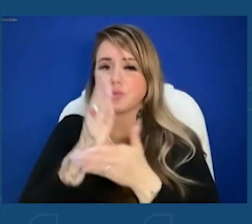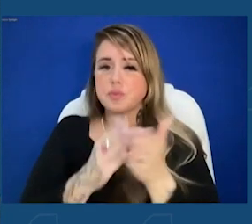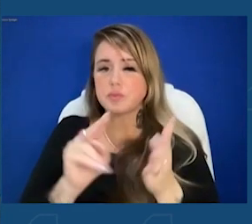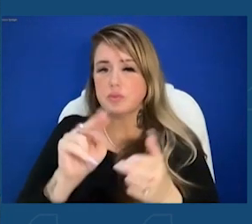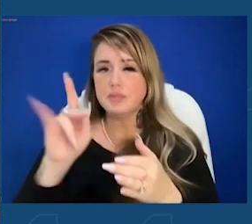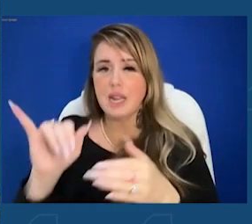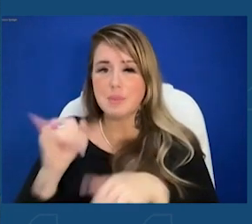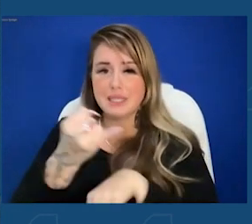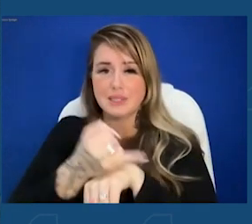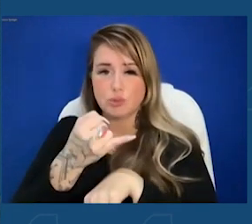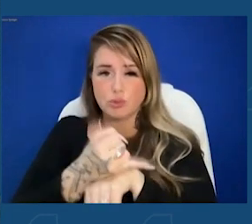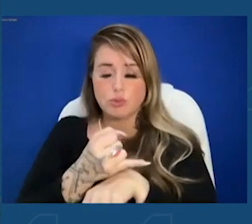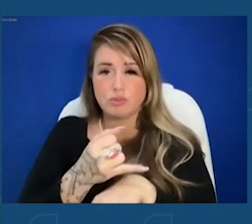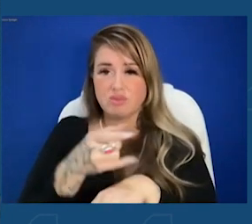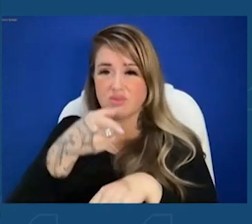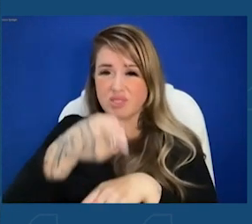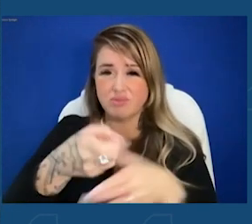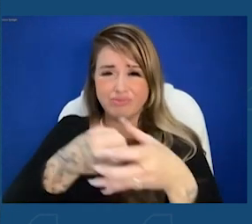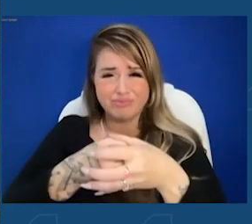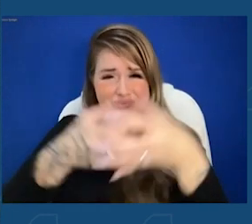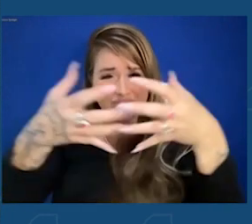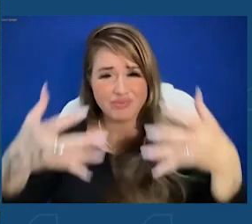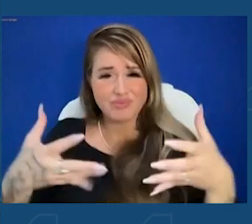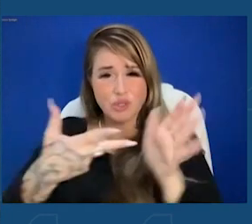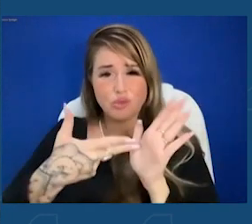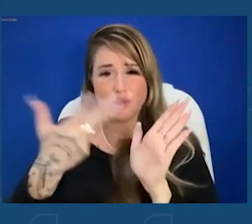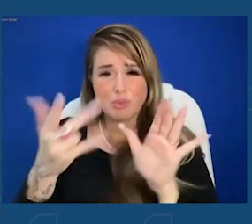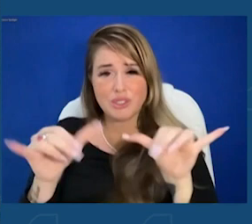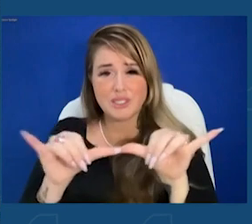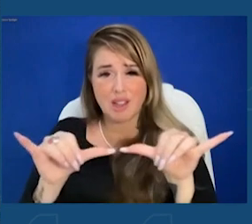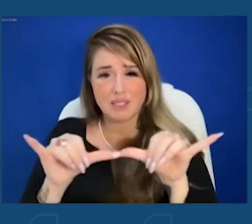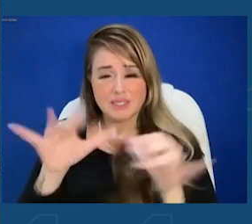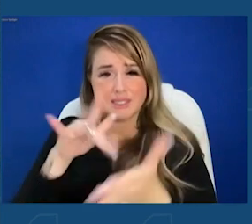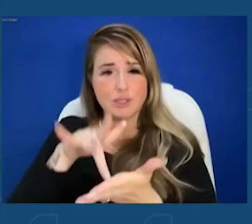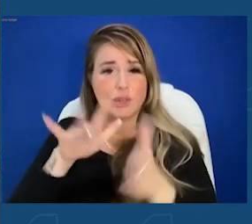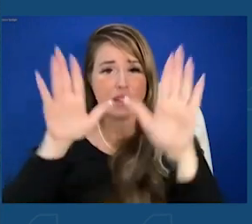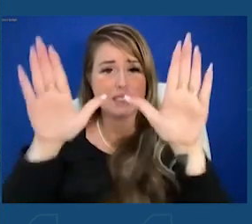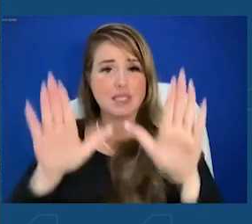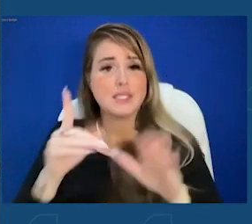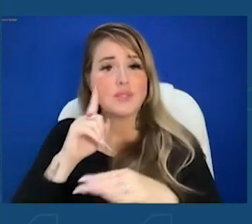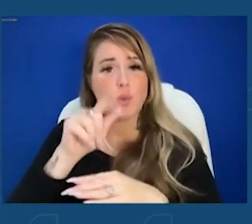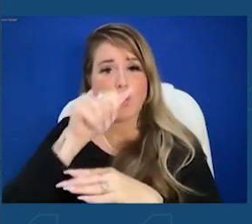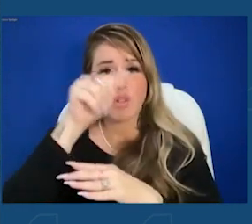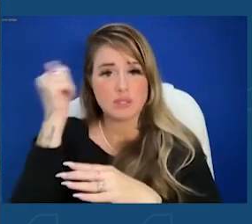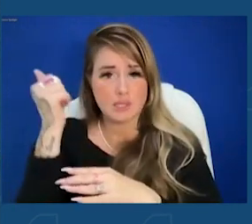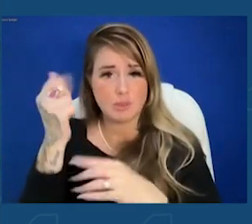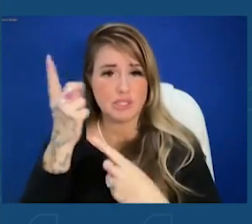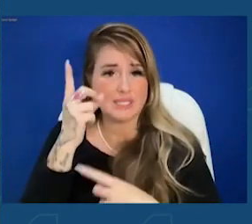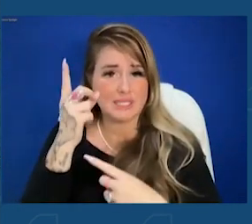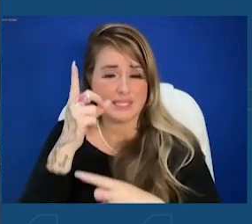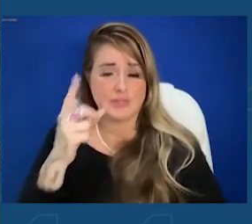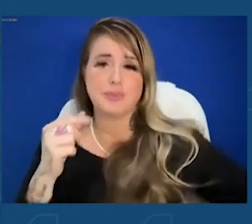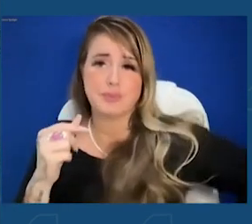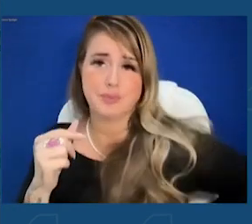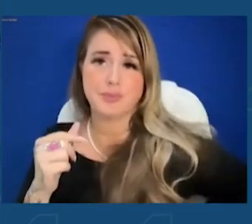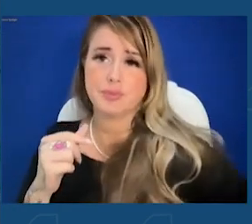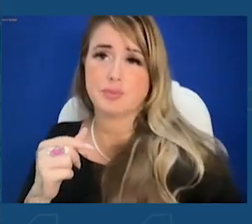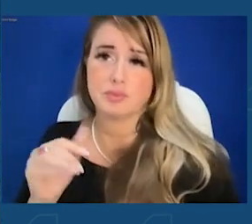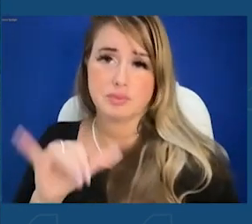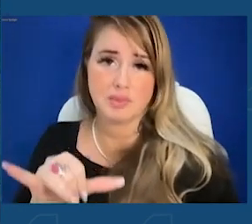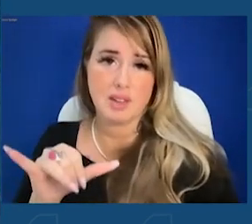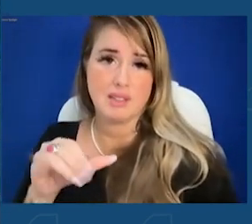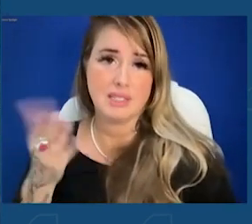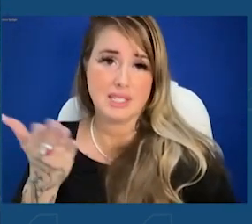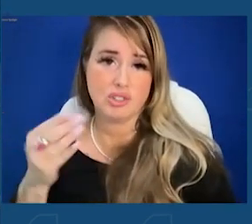in size, multidisciplinary Center of Excellence for Alzheimer's disease within the Department of